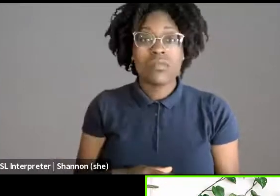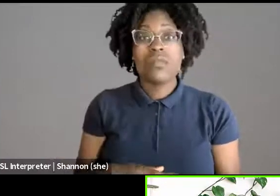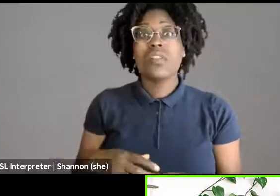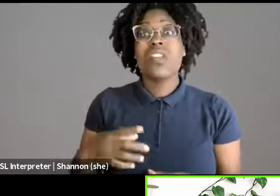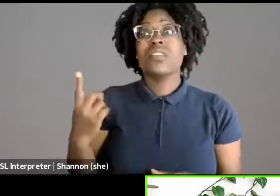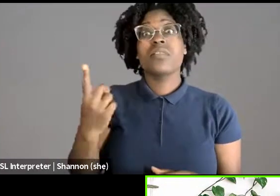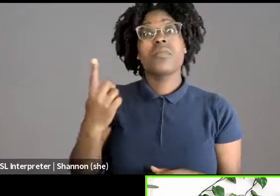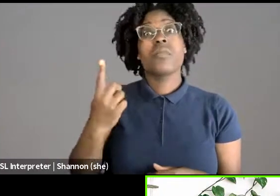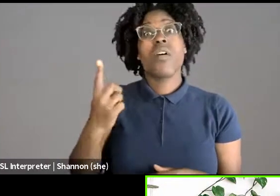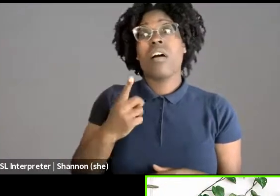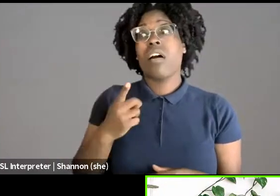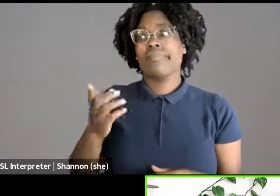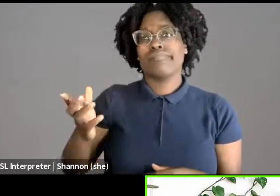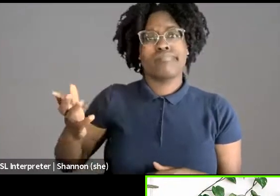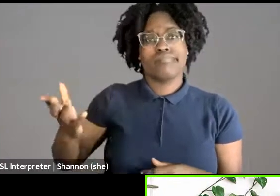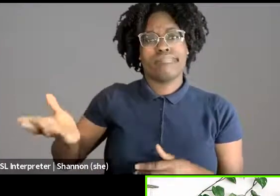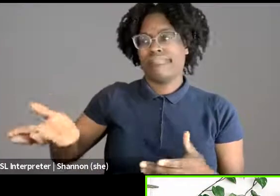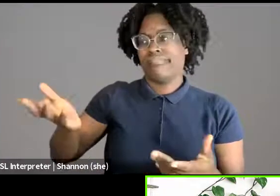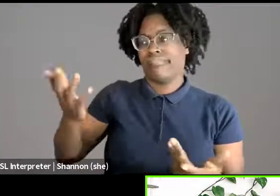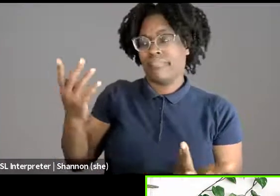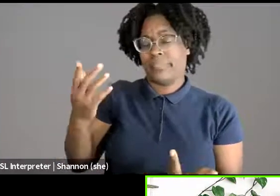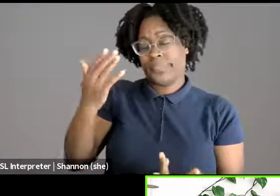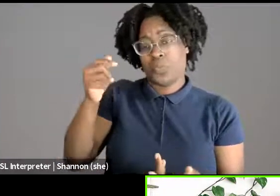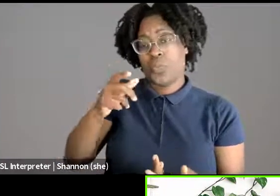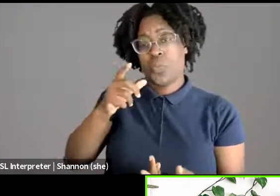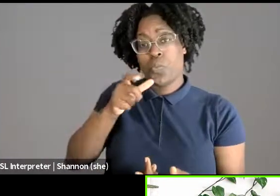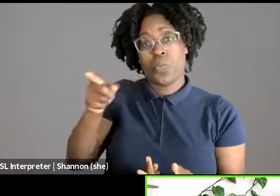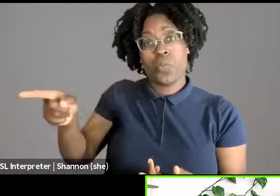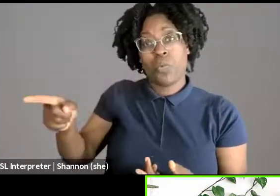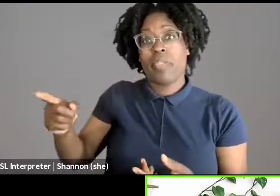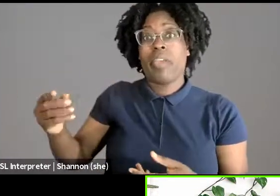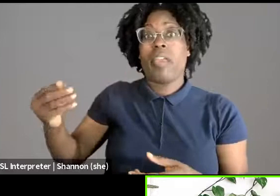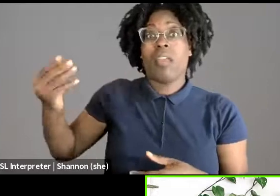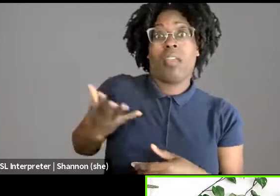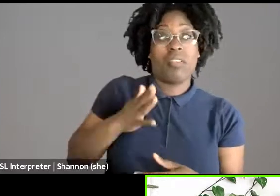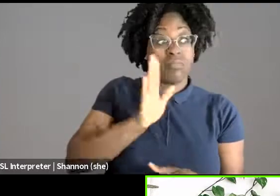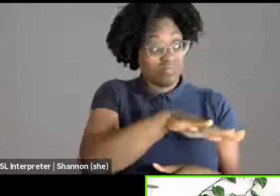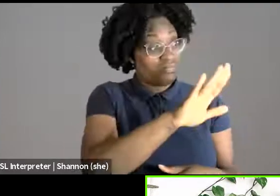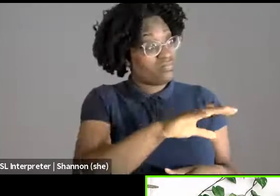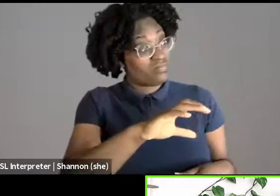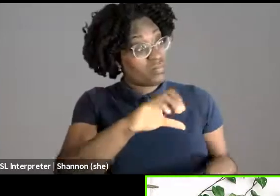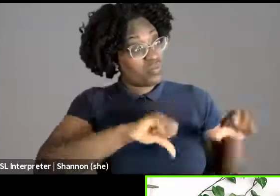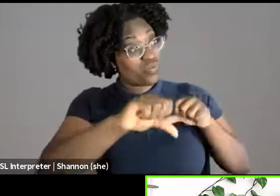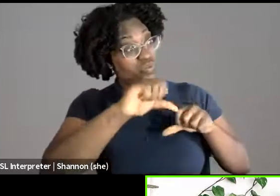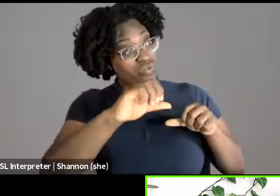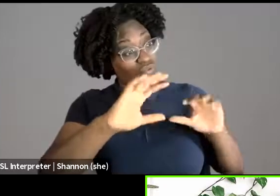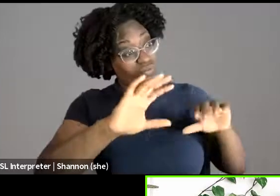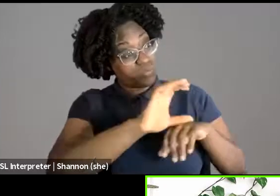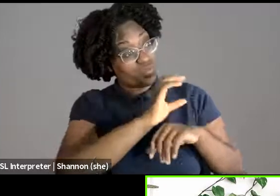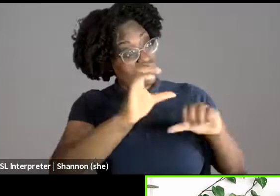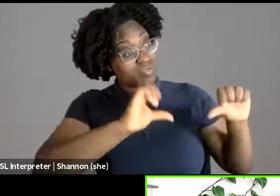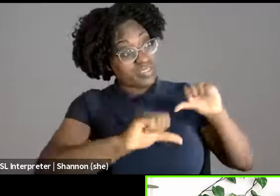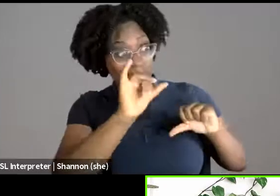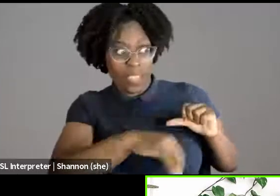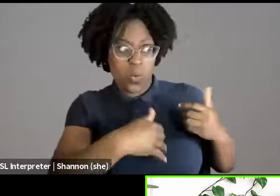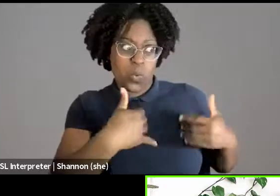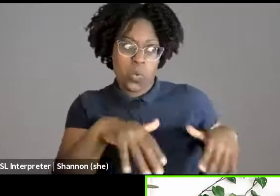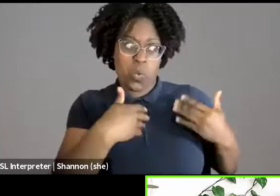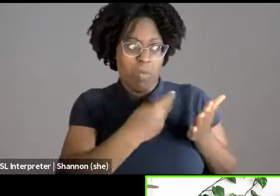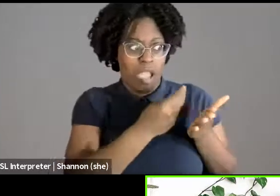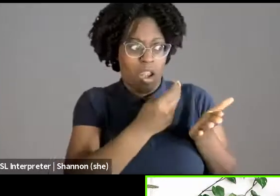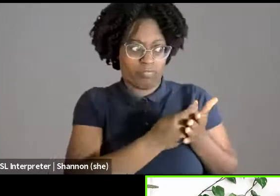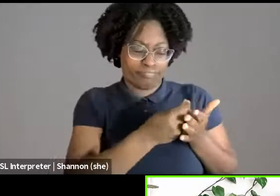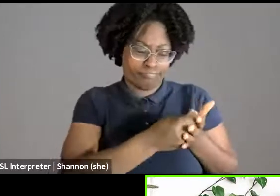employability in the job market. So I chose to study at a small American-style college in